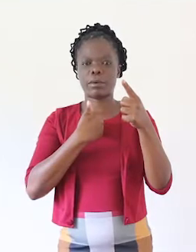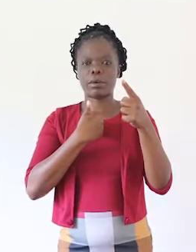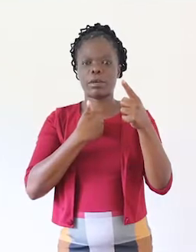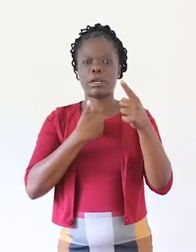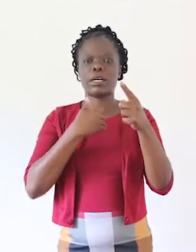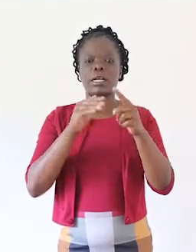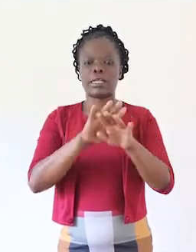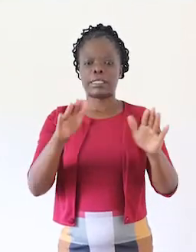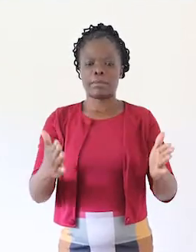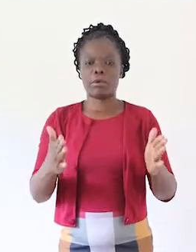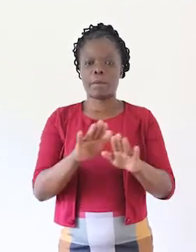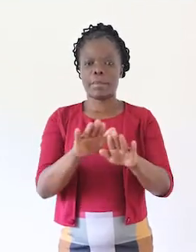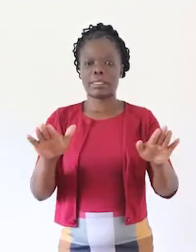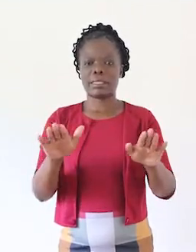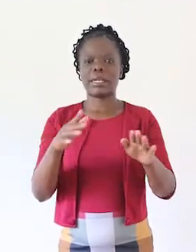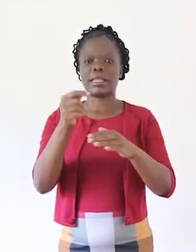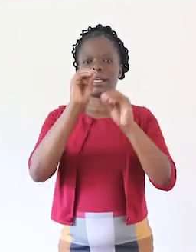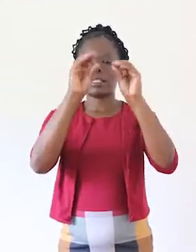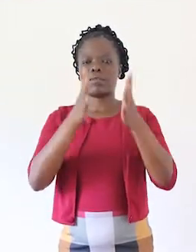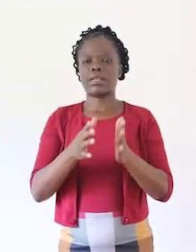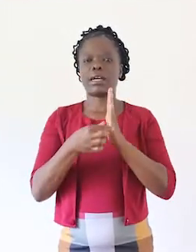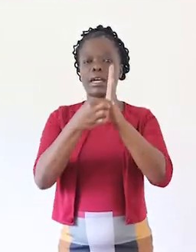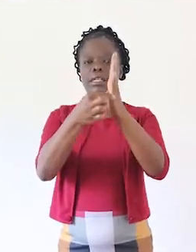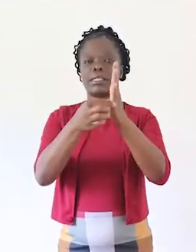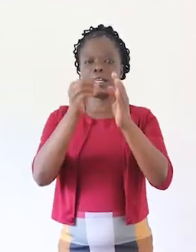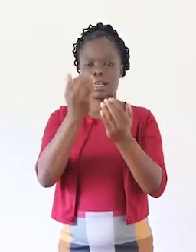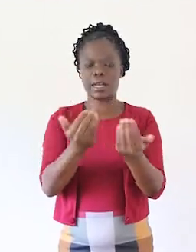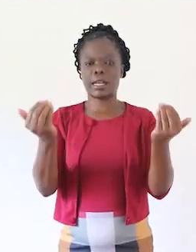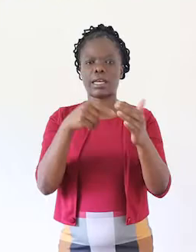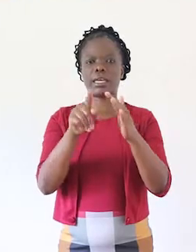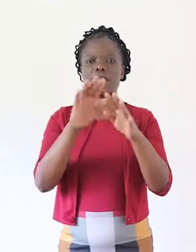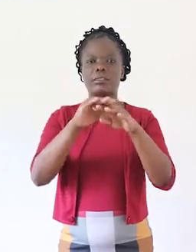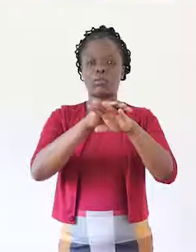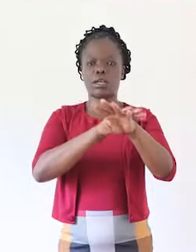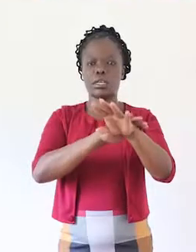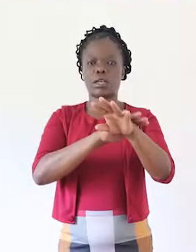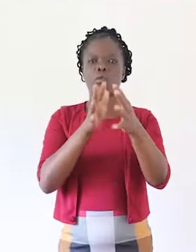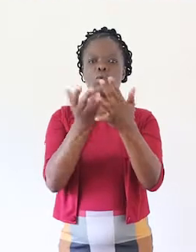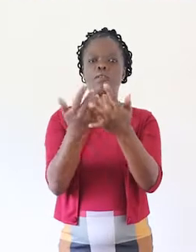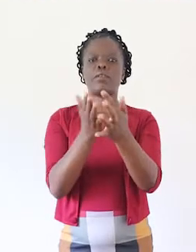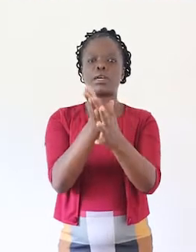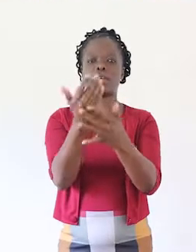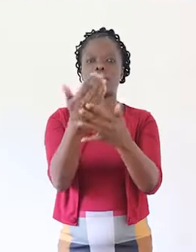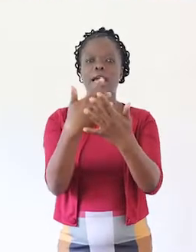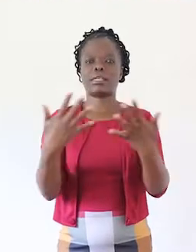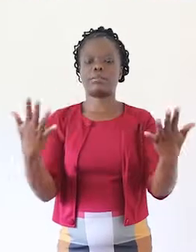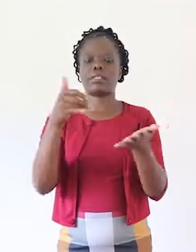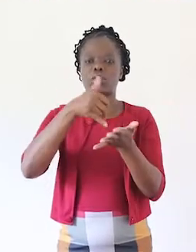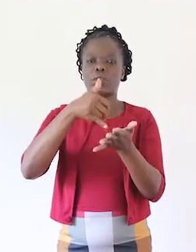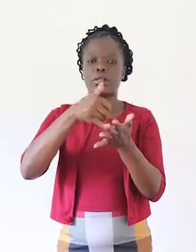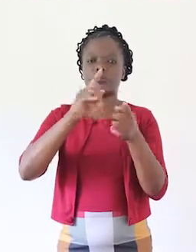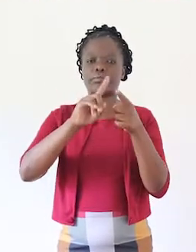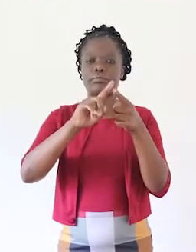the table mat. The intervener guides the learner in exploring woven items.